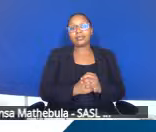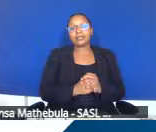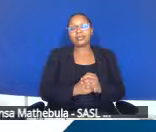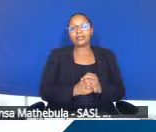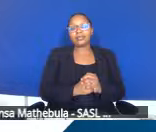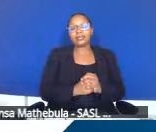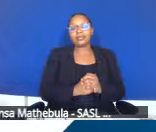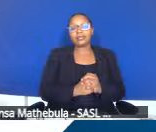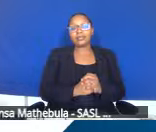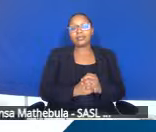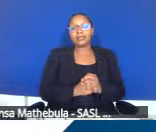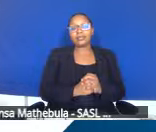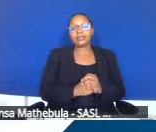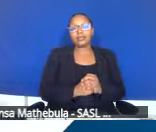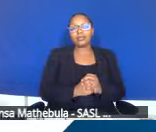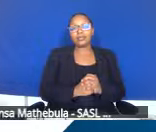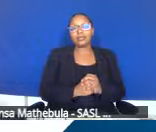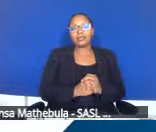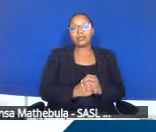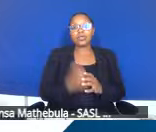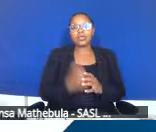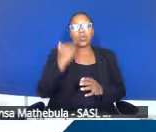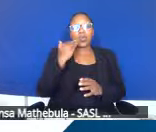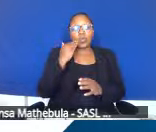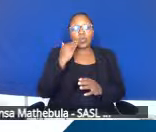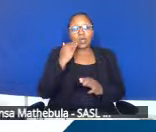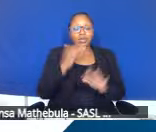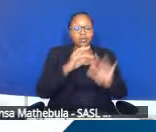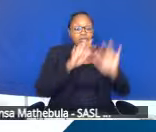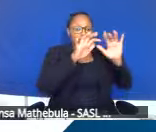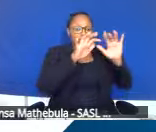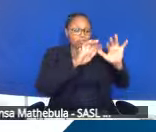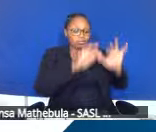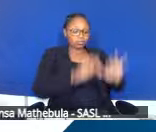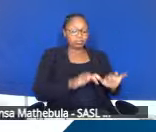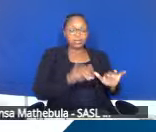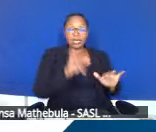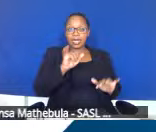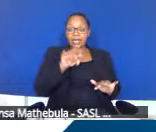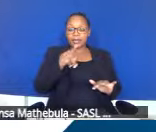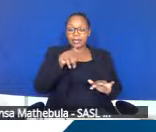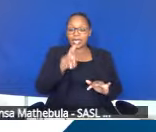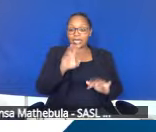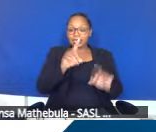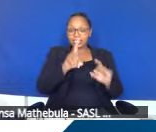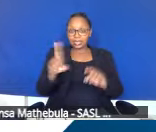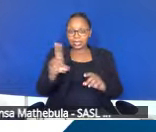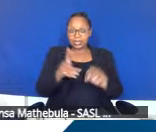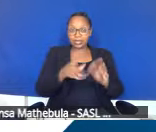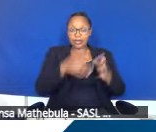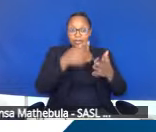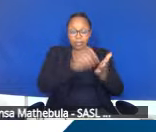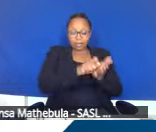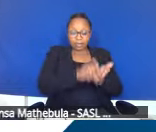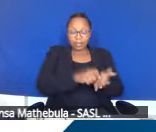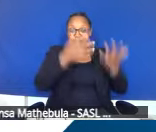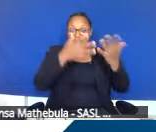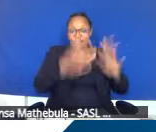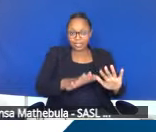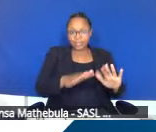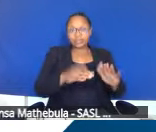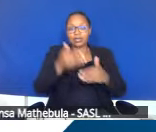once a taxpayer has completed the ITRDD, okay, then he can benefit from